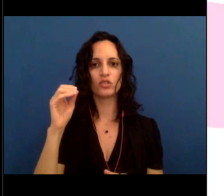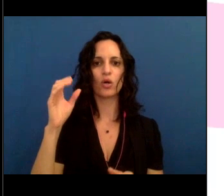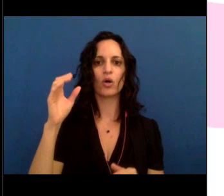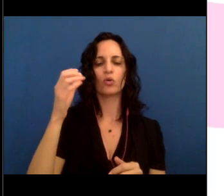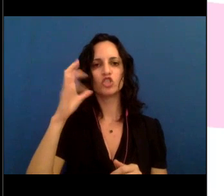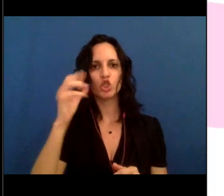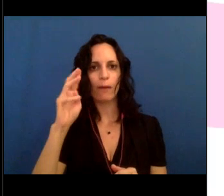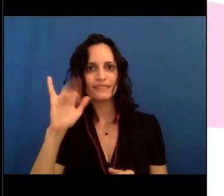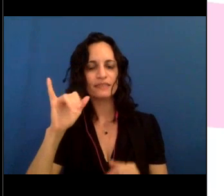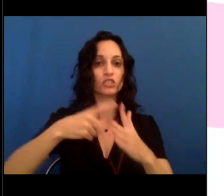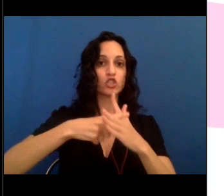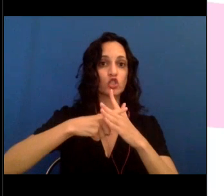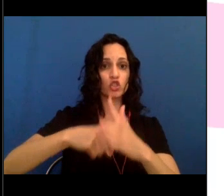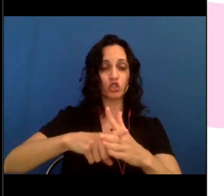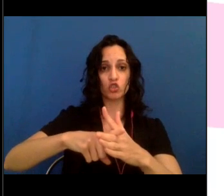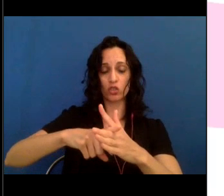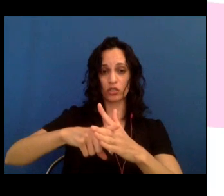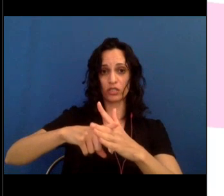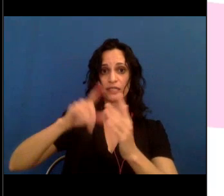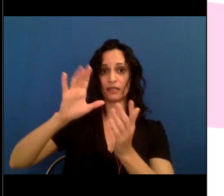philosopher.